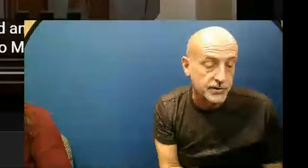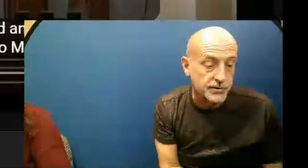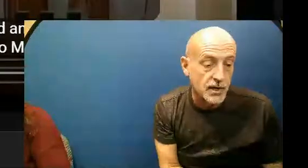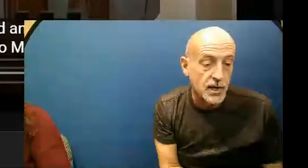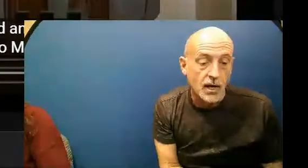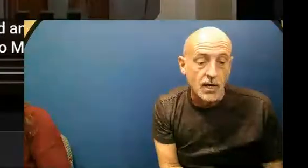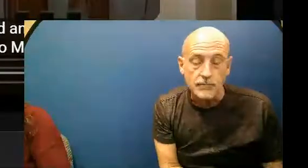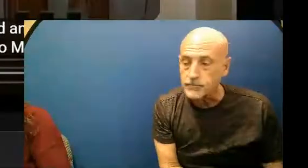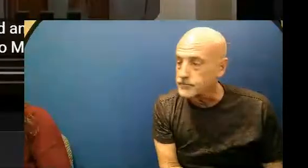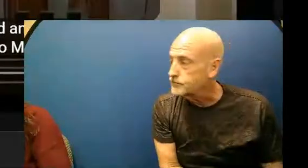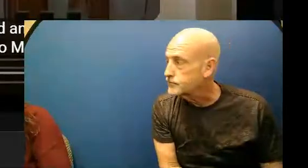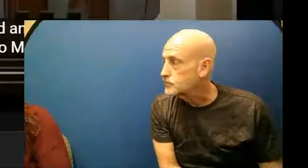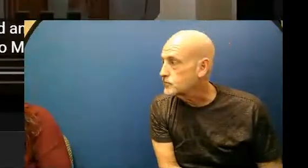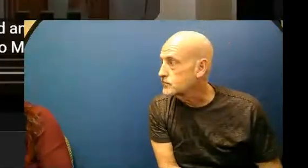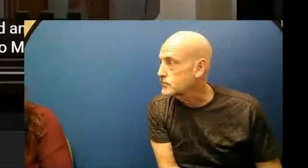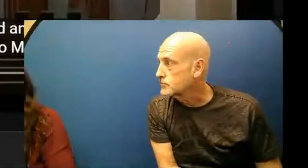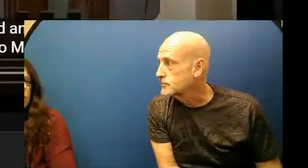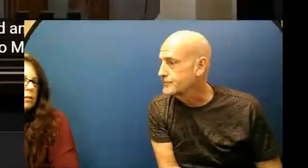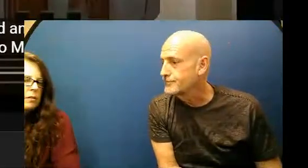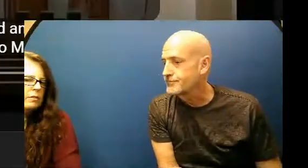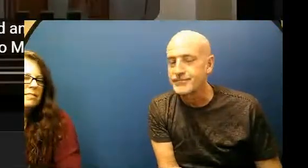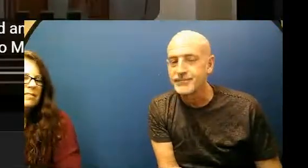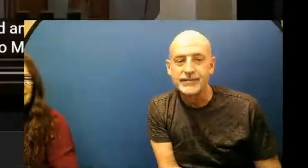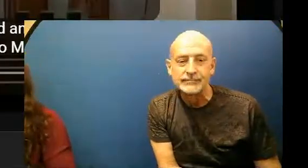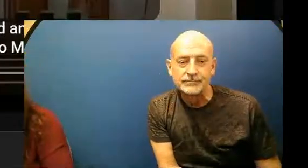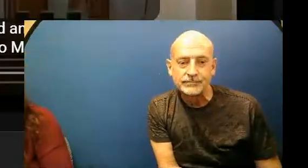for instance. Organic says we are the people.